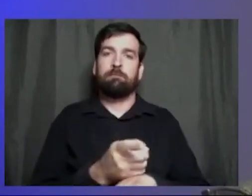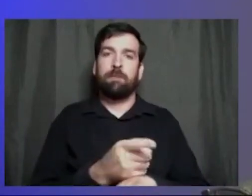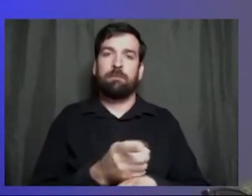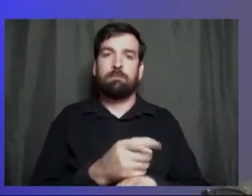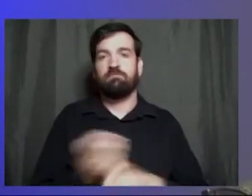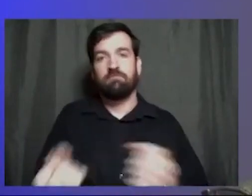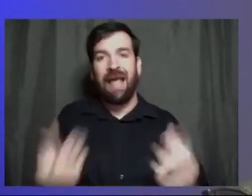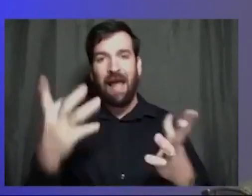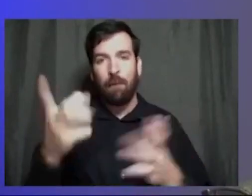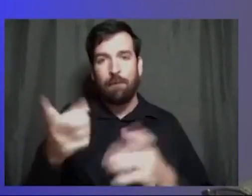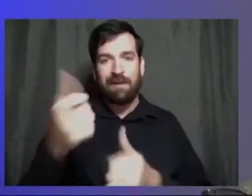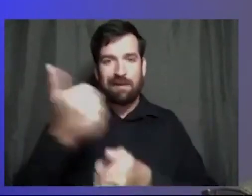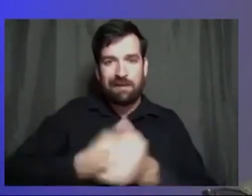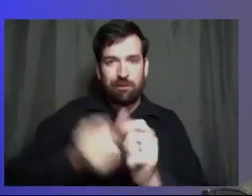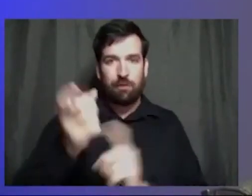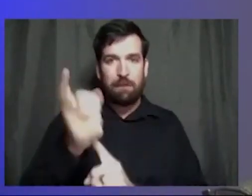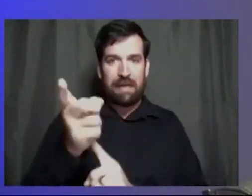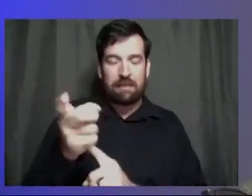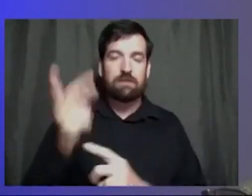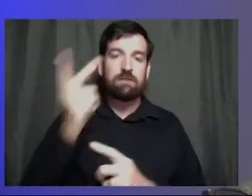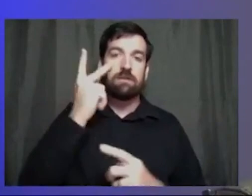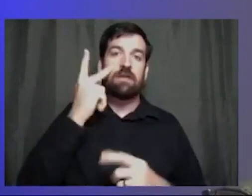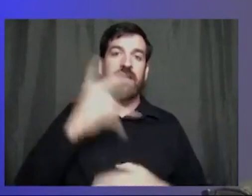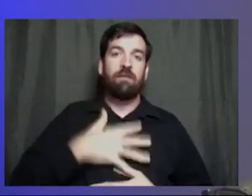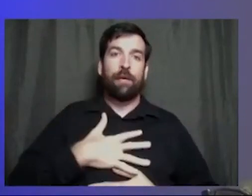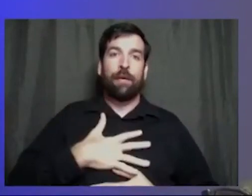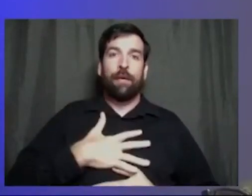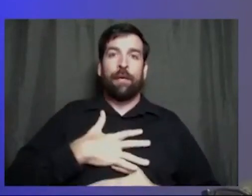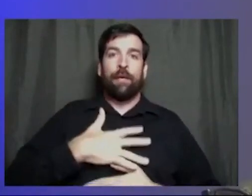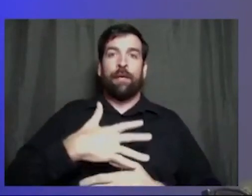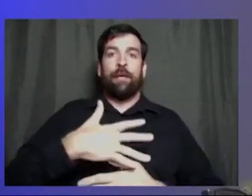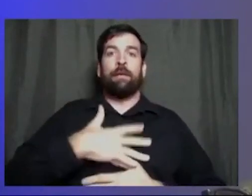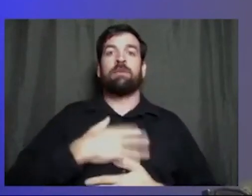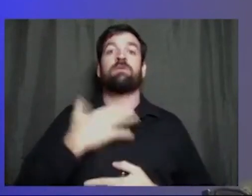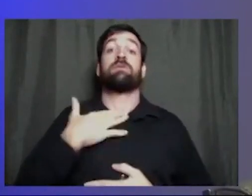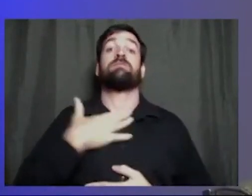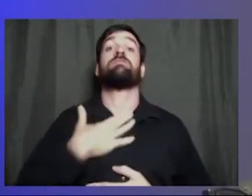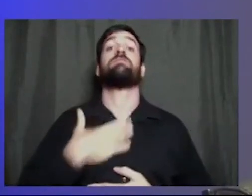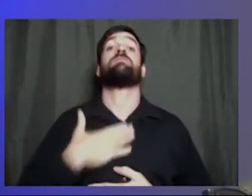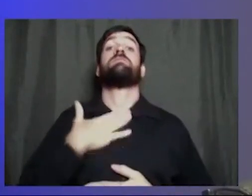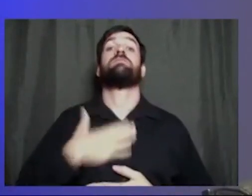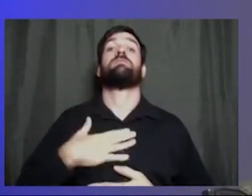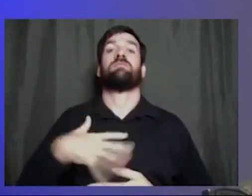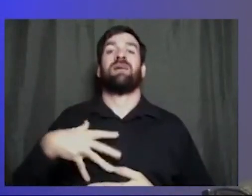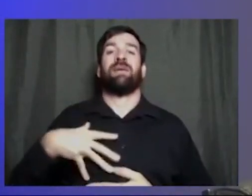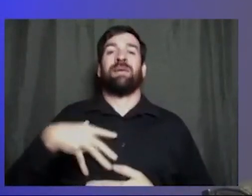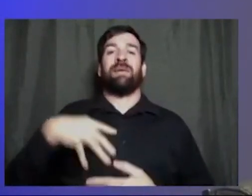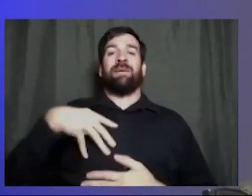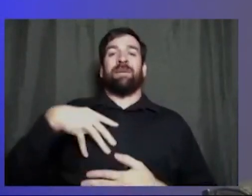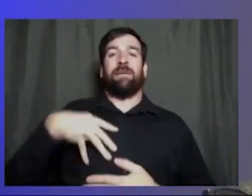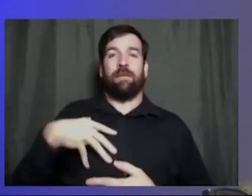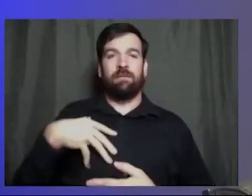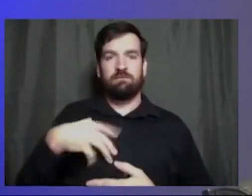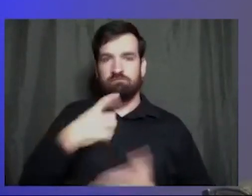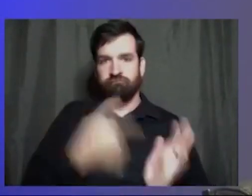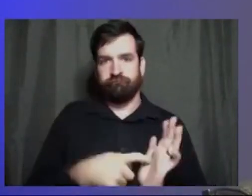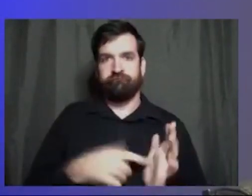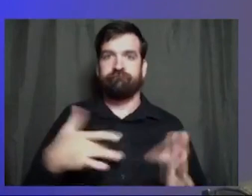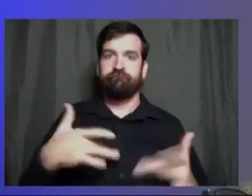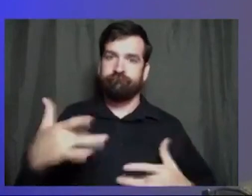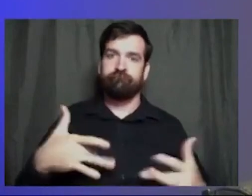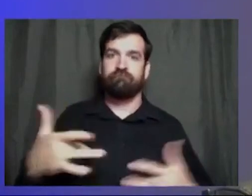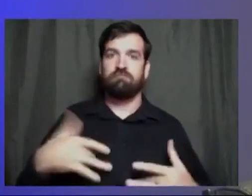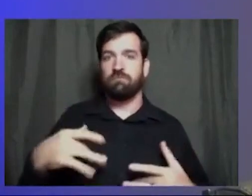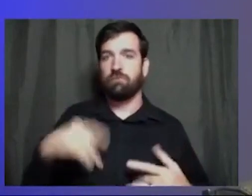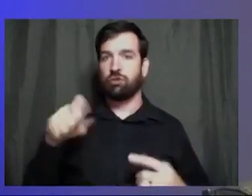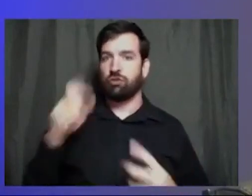look and see if they're sucking in at the base of their neck or in between their ribs. Those kinds of things are concerning. You should be going to get seen right away